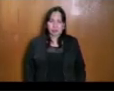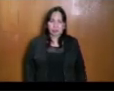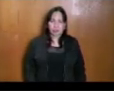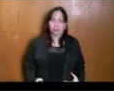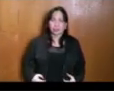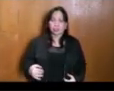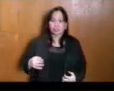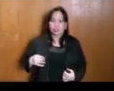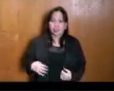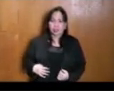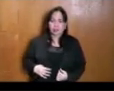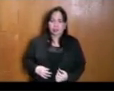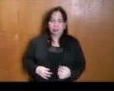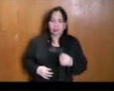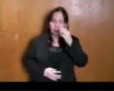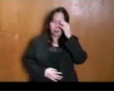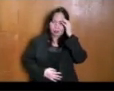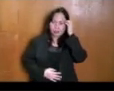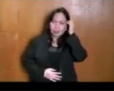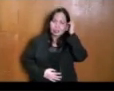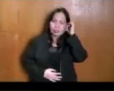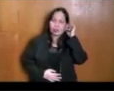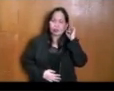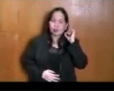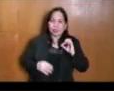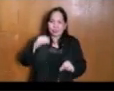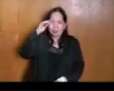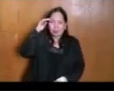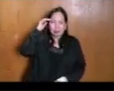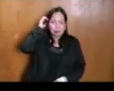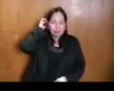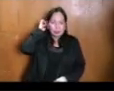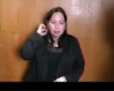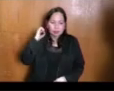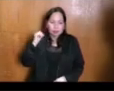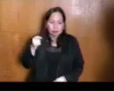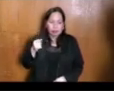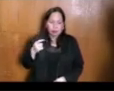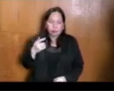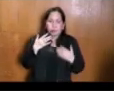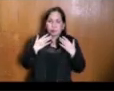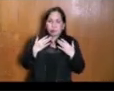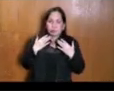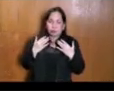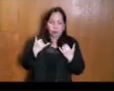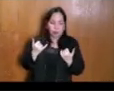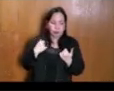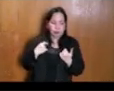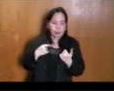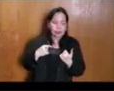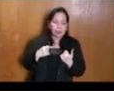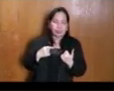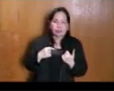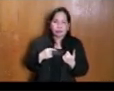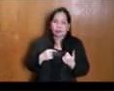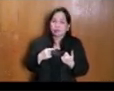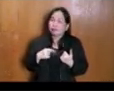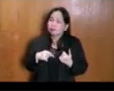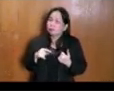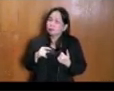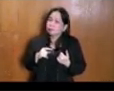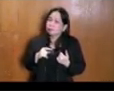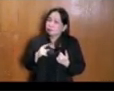Thank you so much for the kind introduction. It's a pleasure to be with you here today to talk about